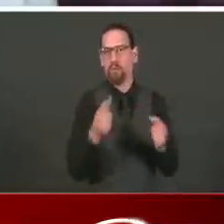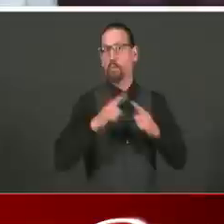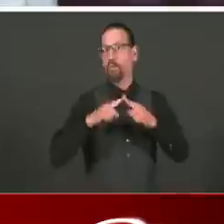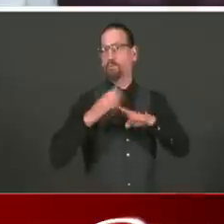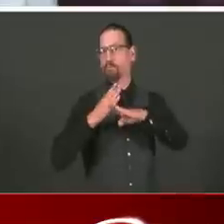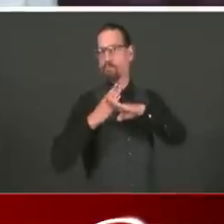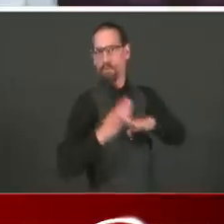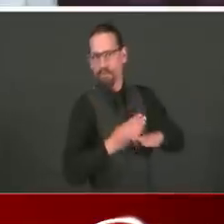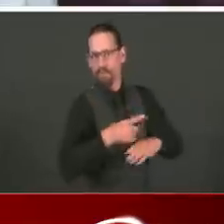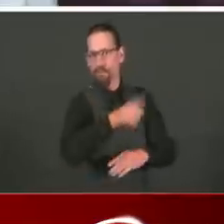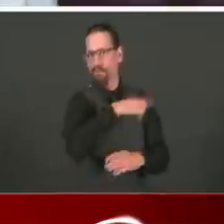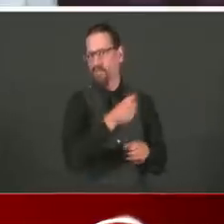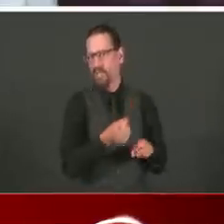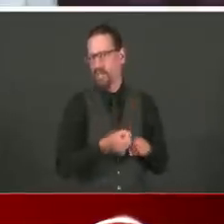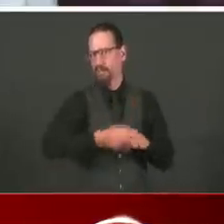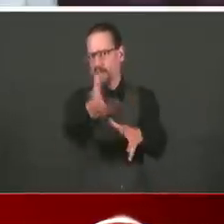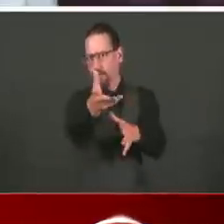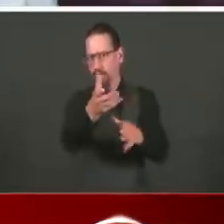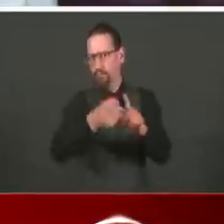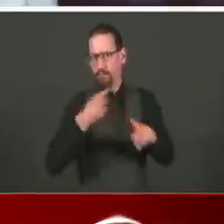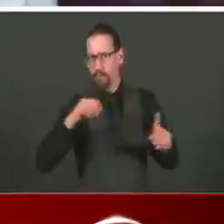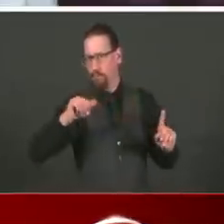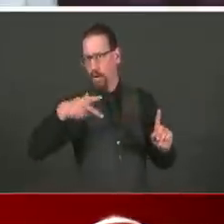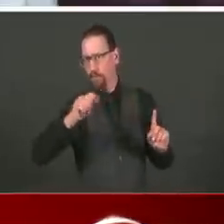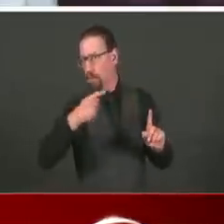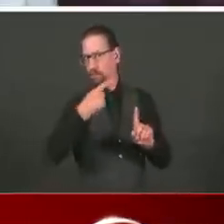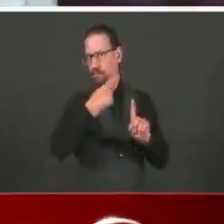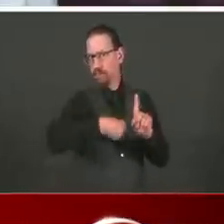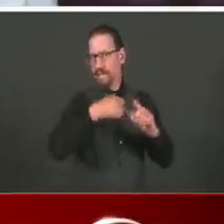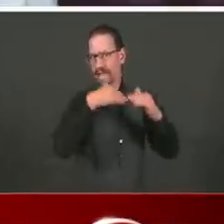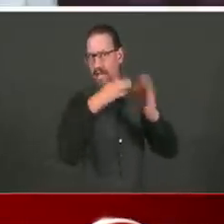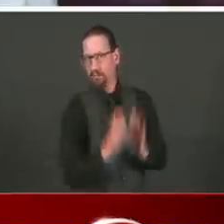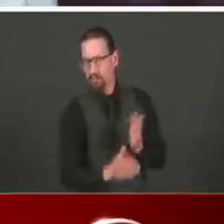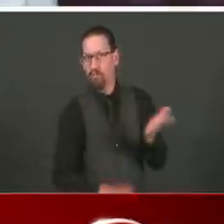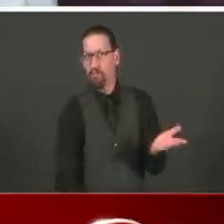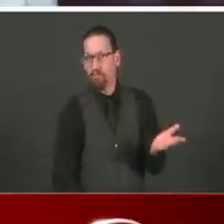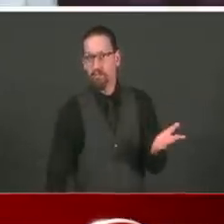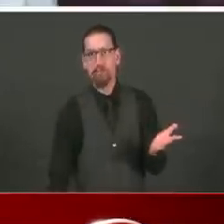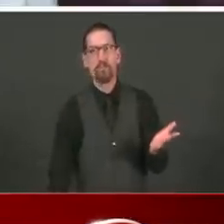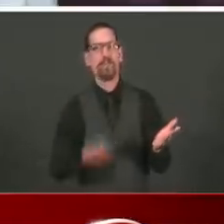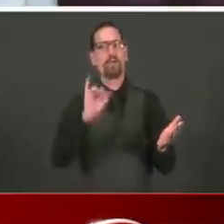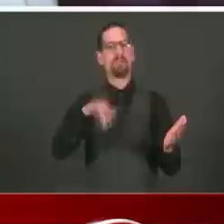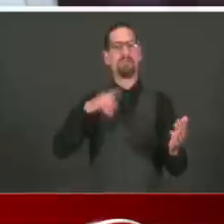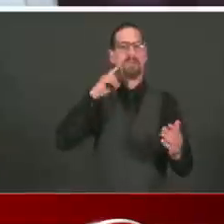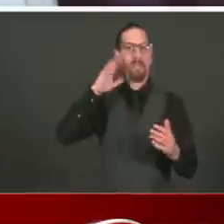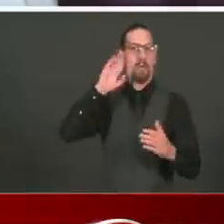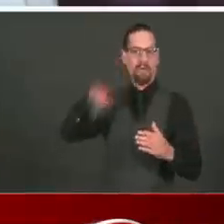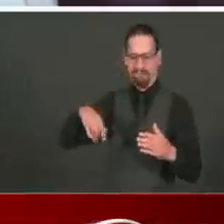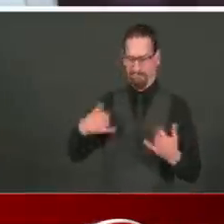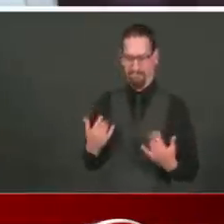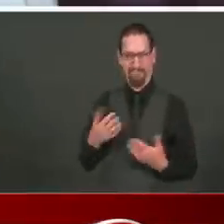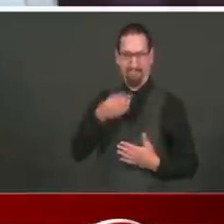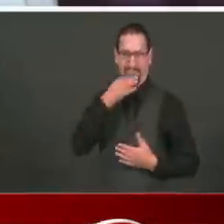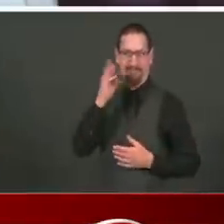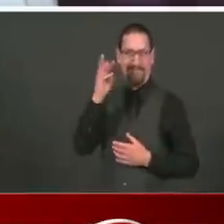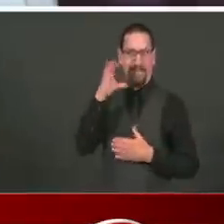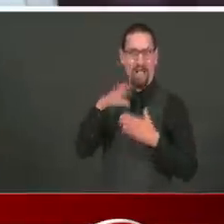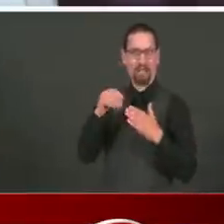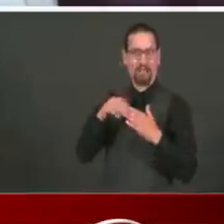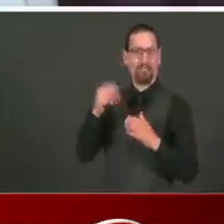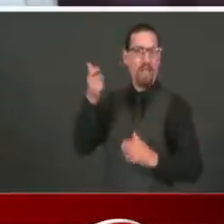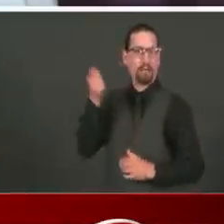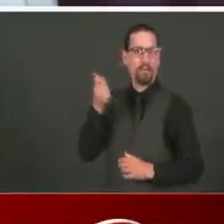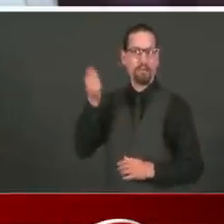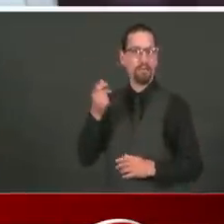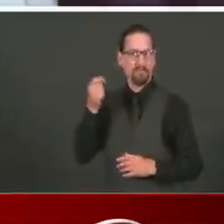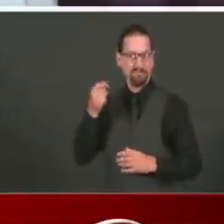home. As I said earlier, I expect that when the $600 goes away, as this unemployment situation drags